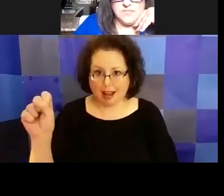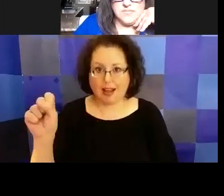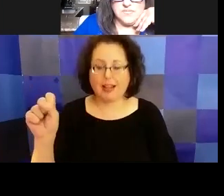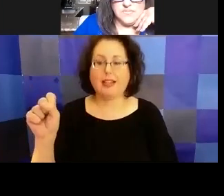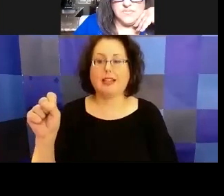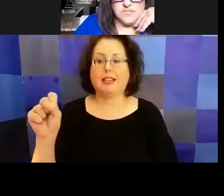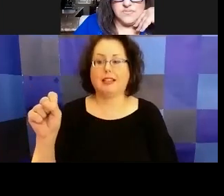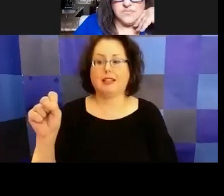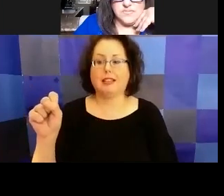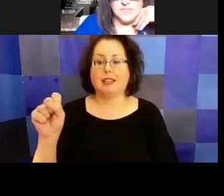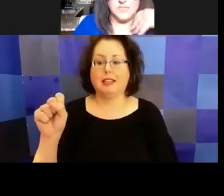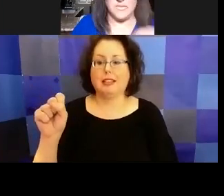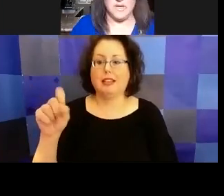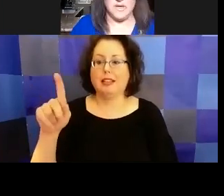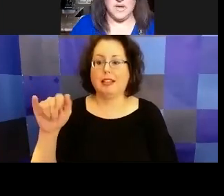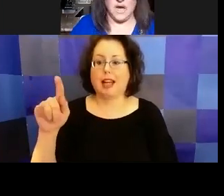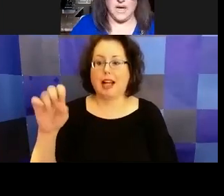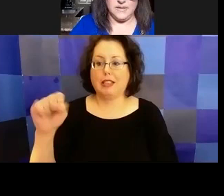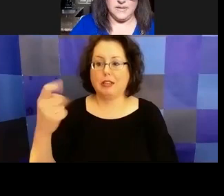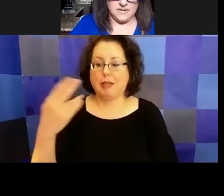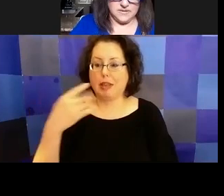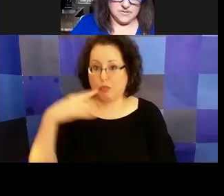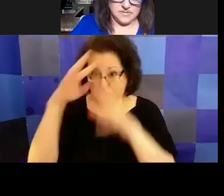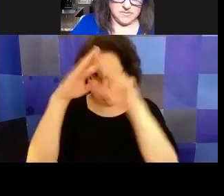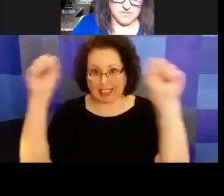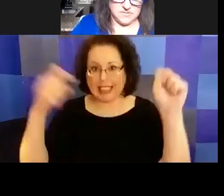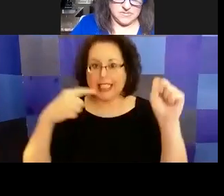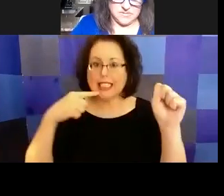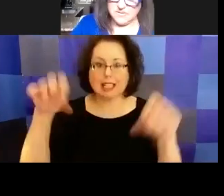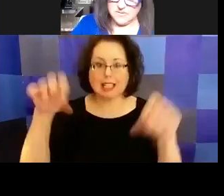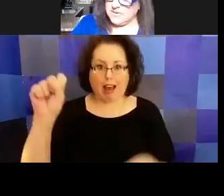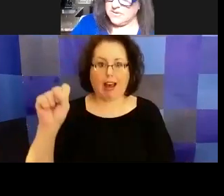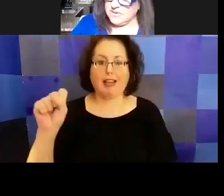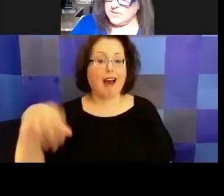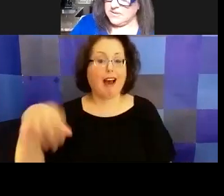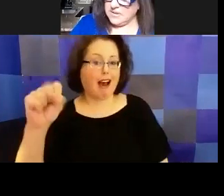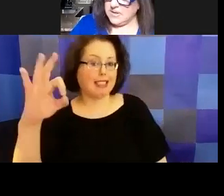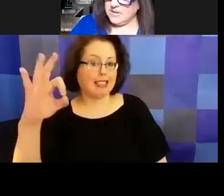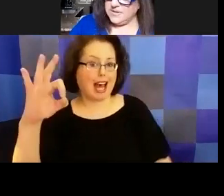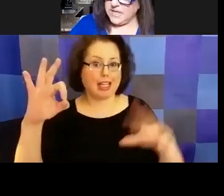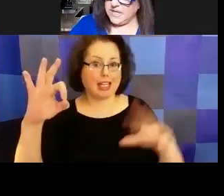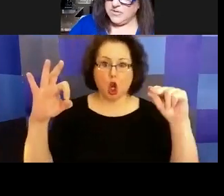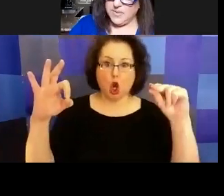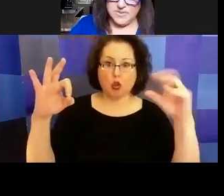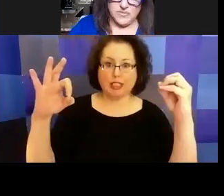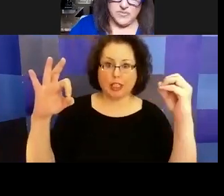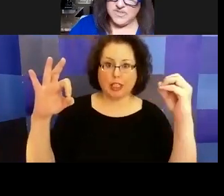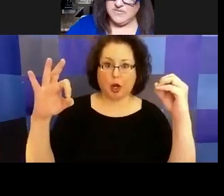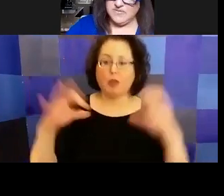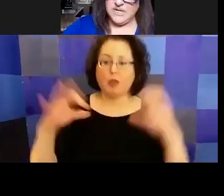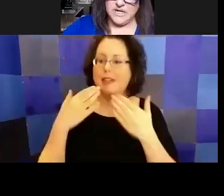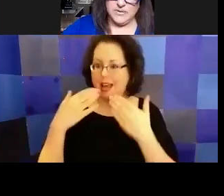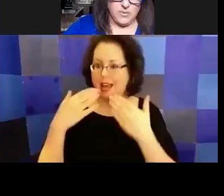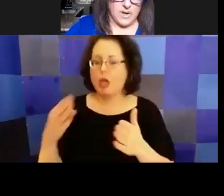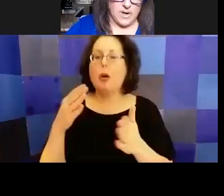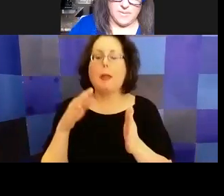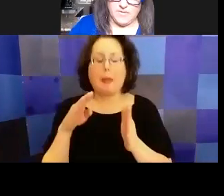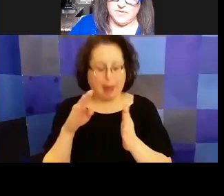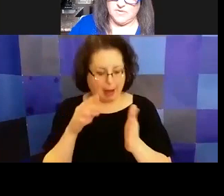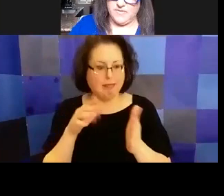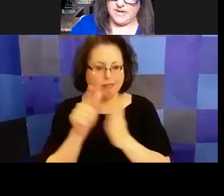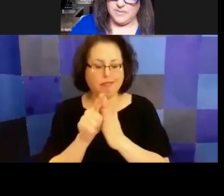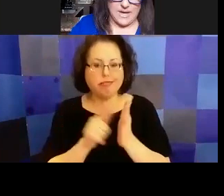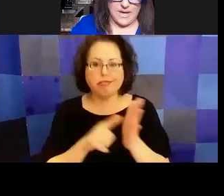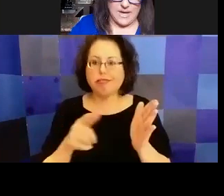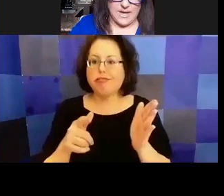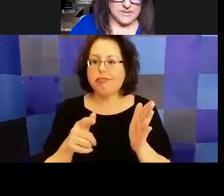Aye. Mrs. Kelsmith, President. Aye. Ayes 9, no 0. Thank you. Bills have received the legally required number of